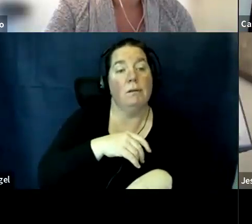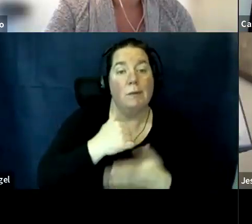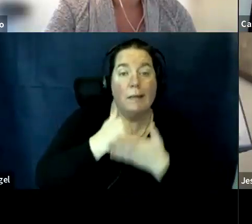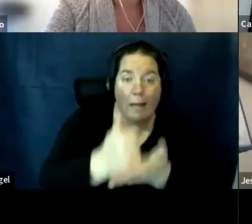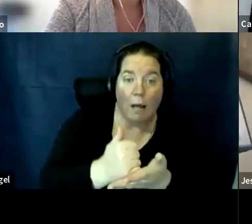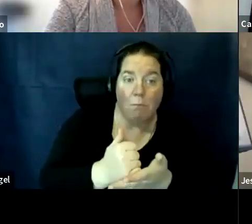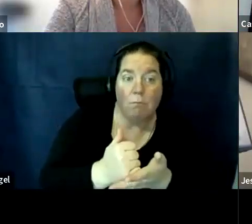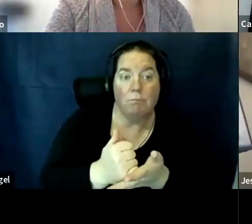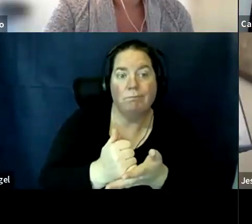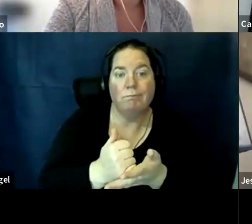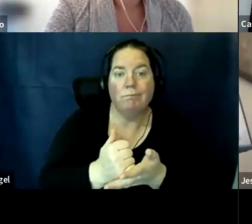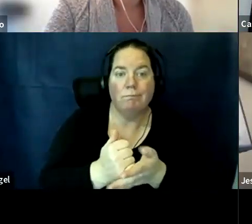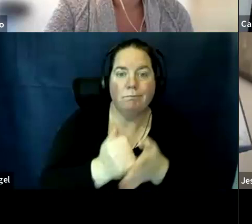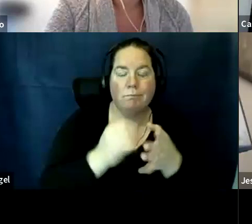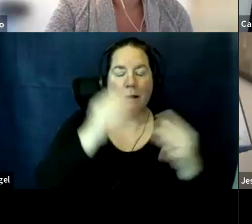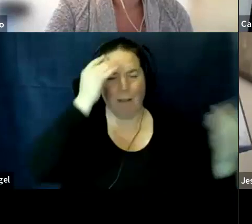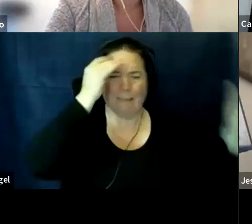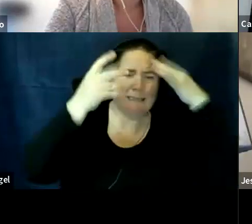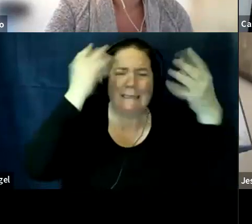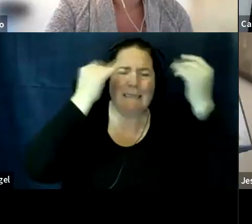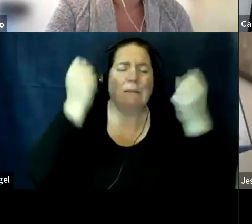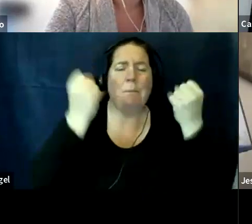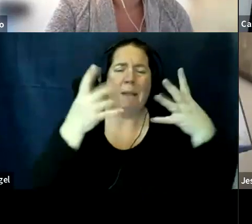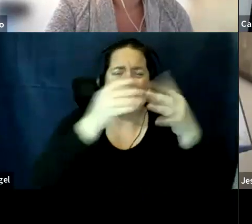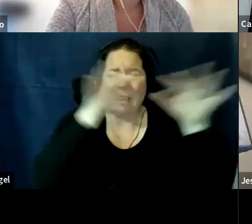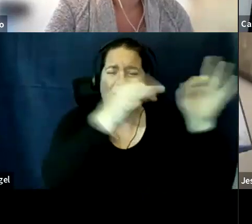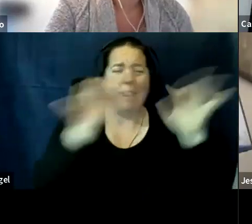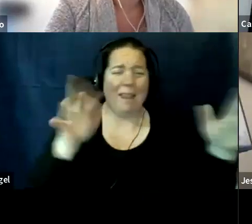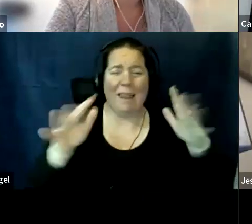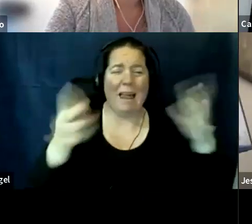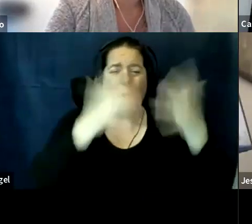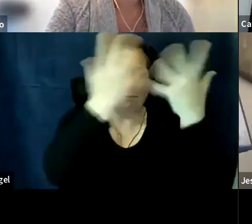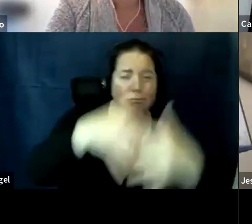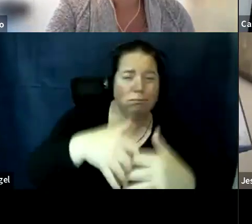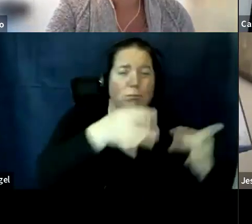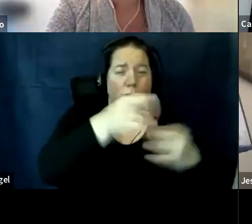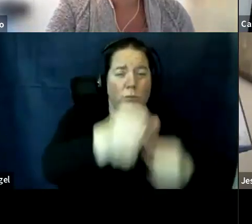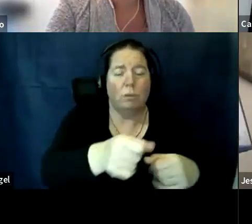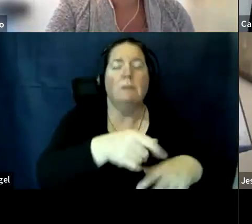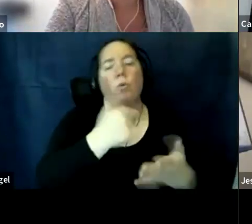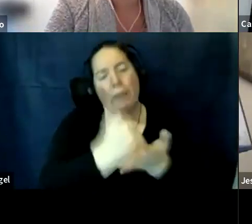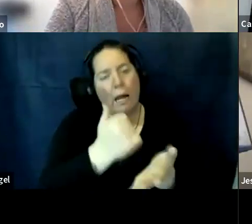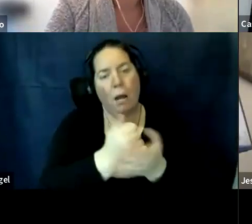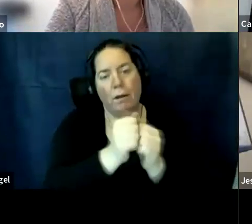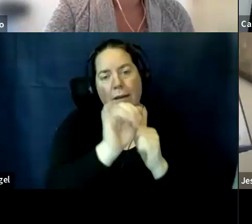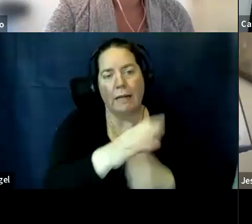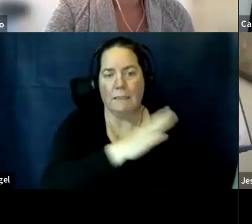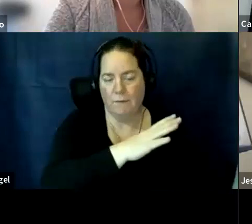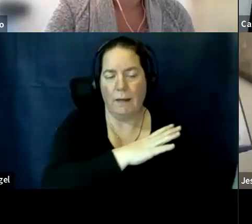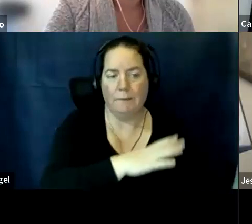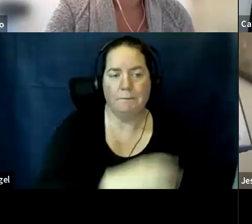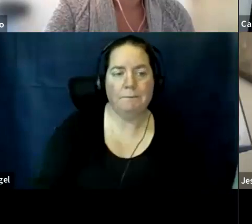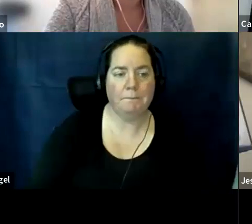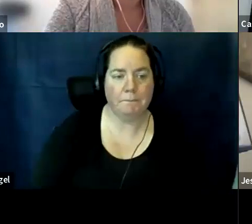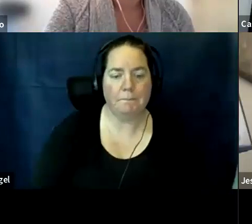parent to, organize their thoughts so that they can relay what they have characterized as what